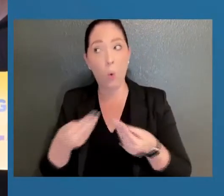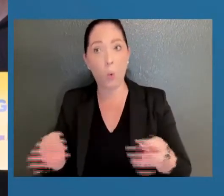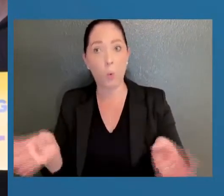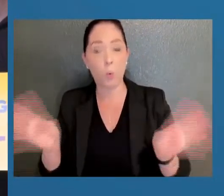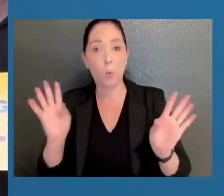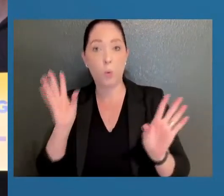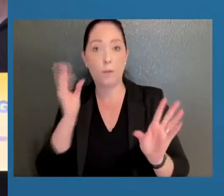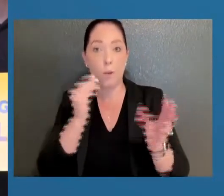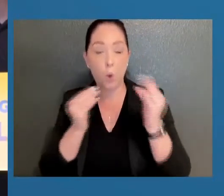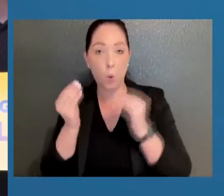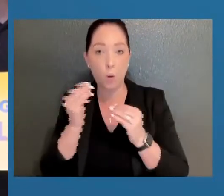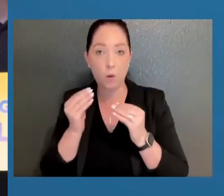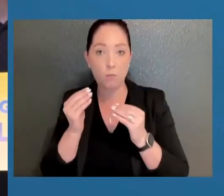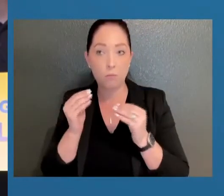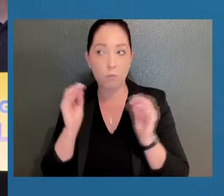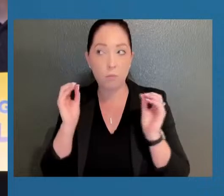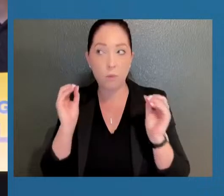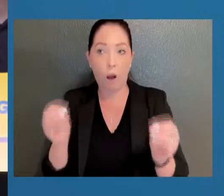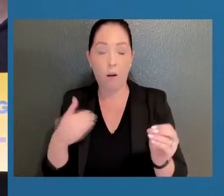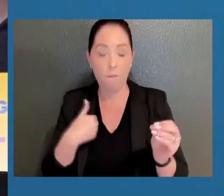food.